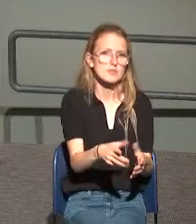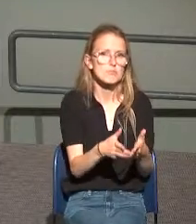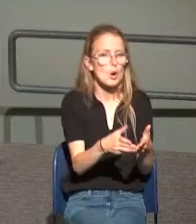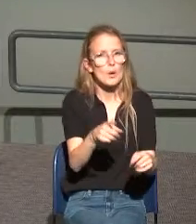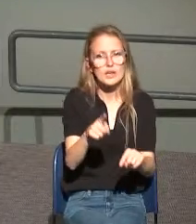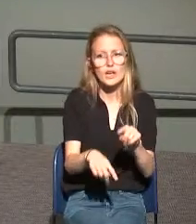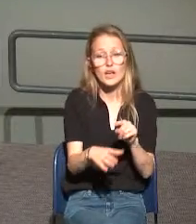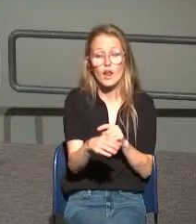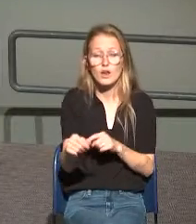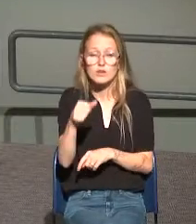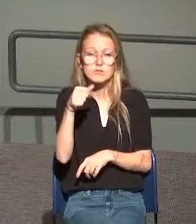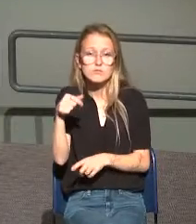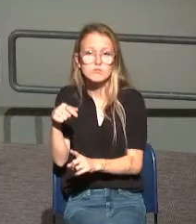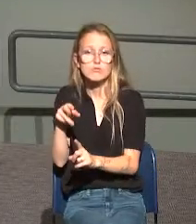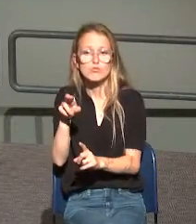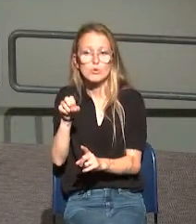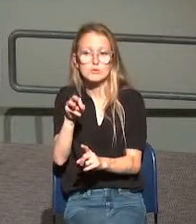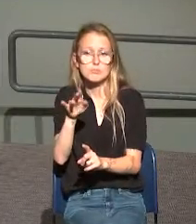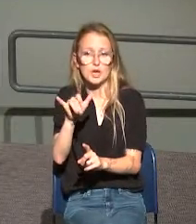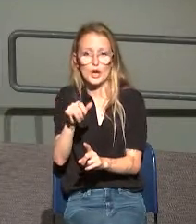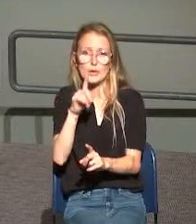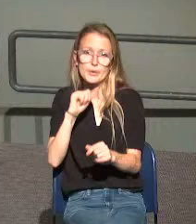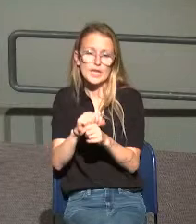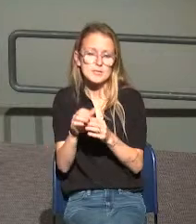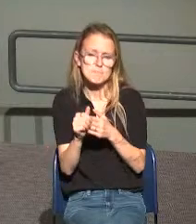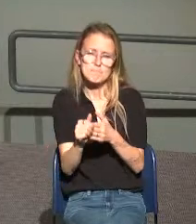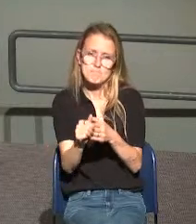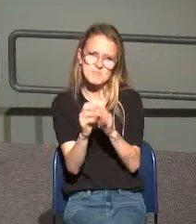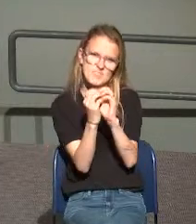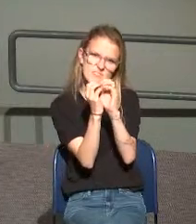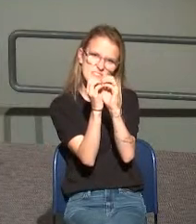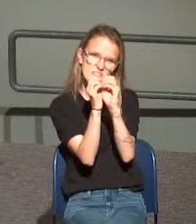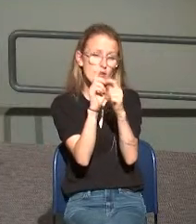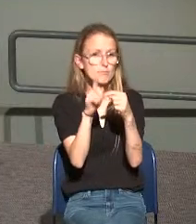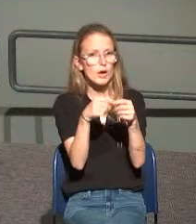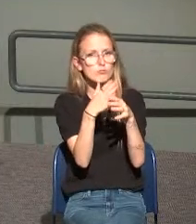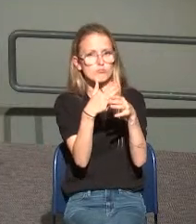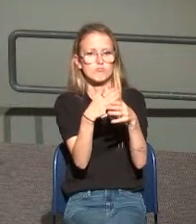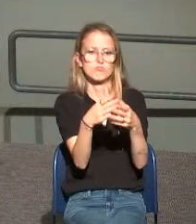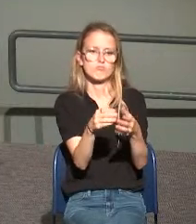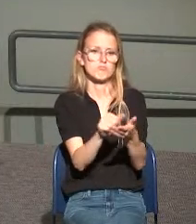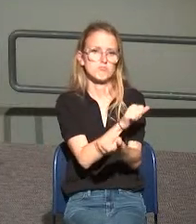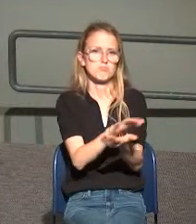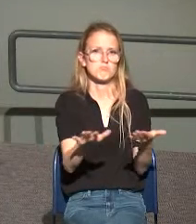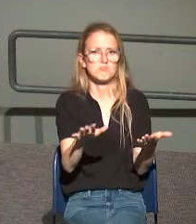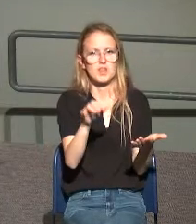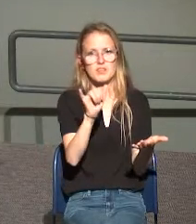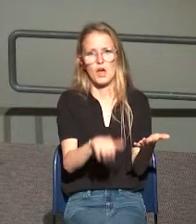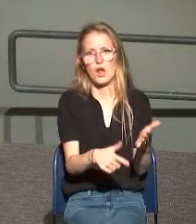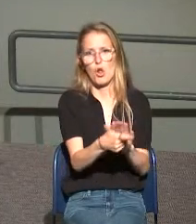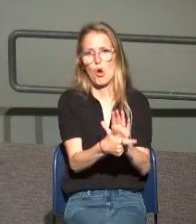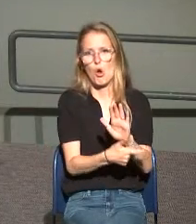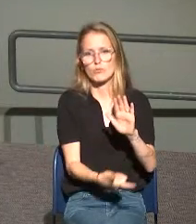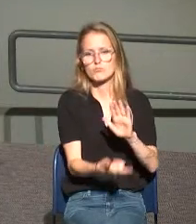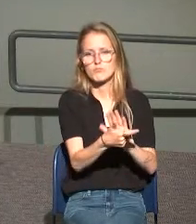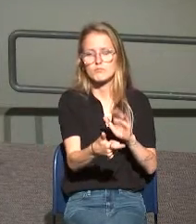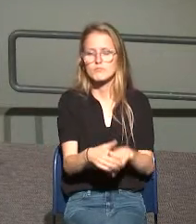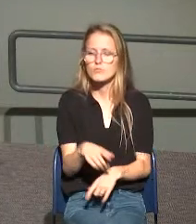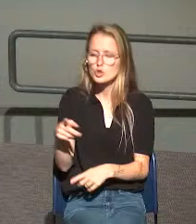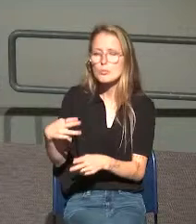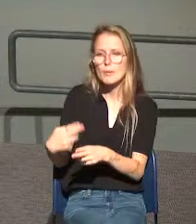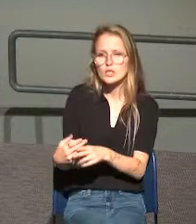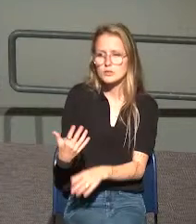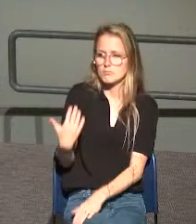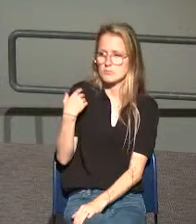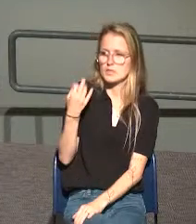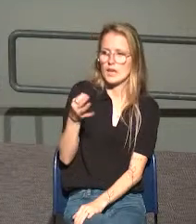was a driving force in breaking down all those barriers for women. Yeah. So, and both of you have mentioned that it's kind of in the 70s, particularly